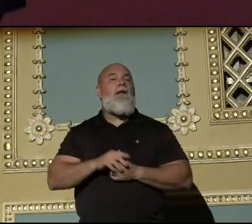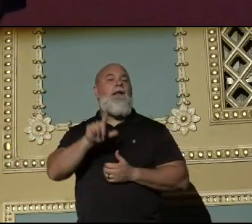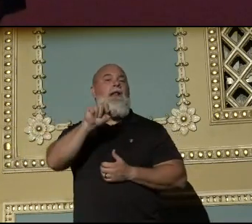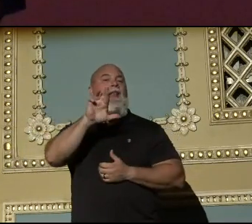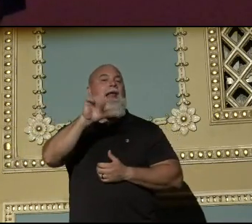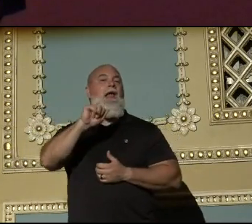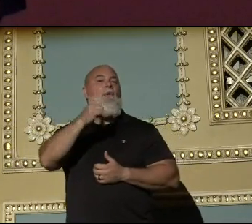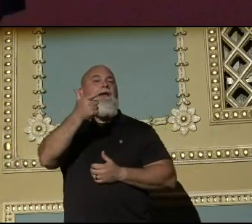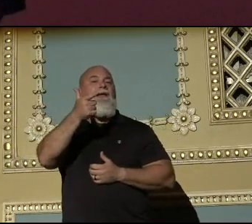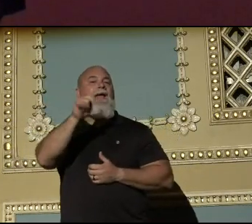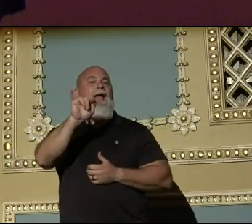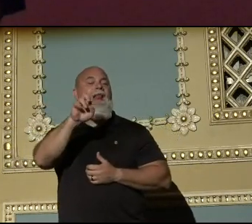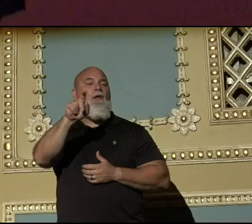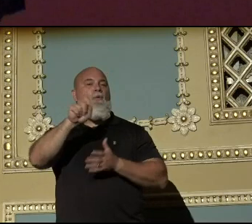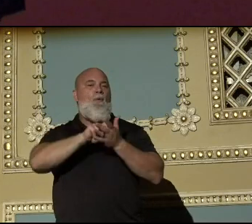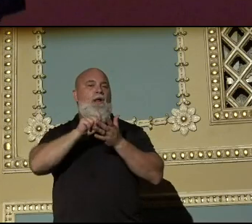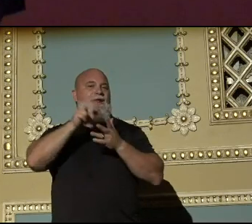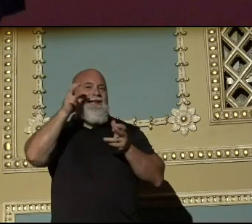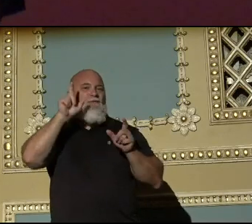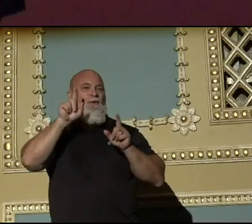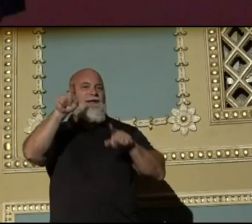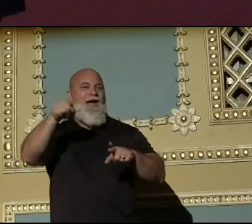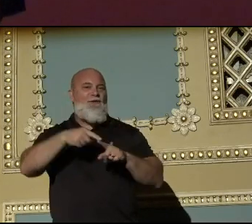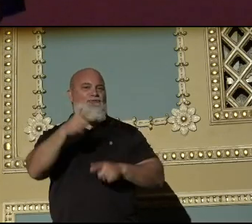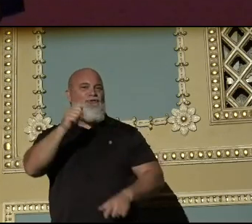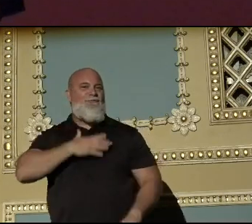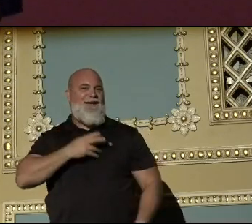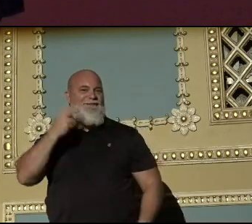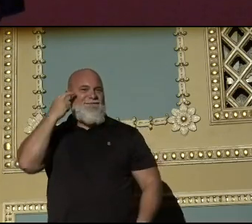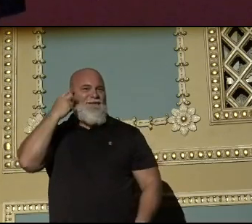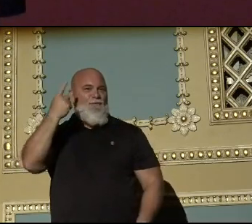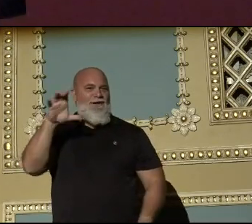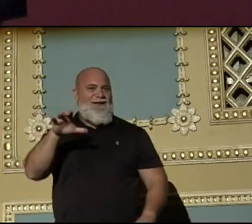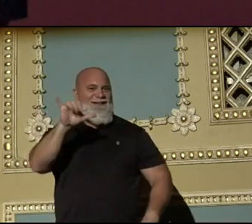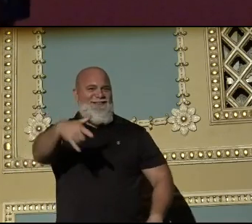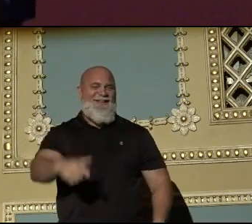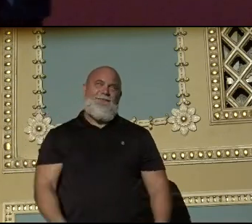Larry Gatlin, I remember when he wrote Devil Went Down to Georgia. It was my favorite one that he did.